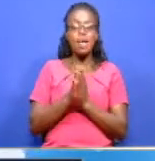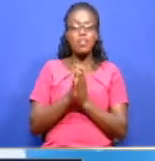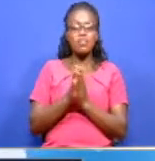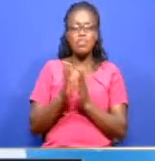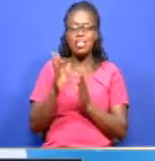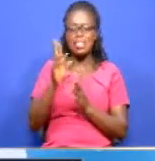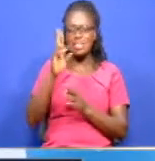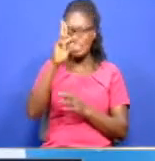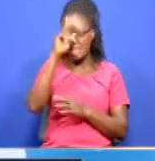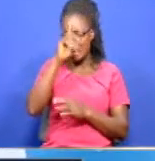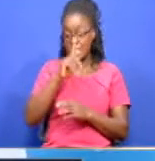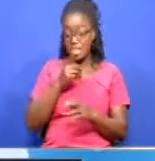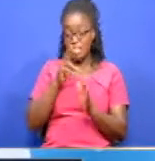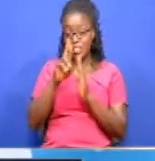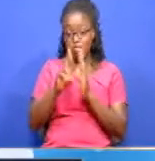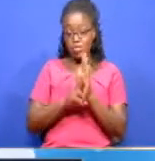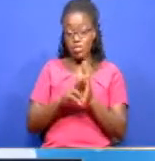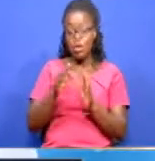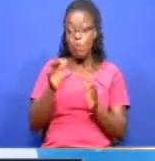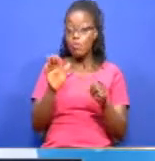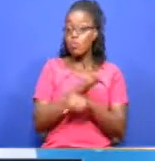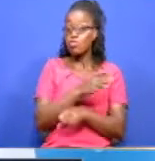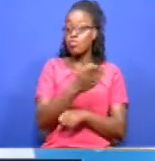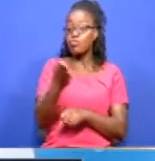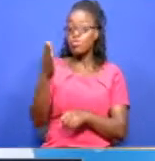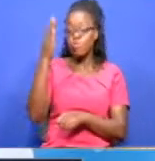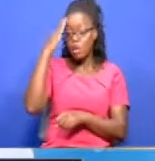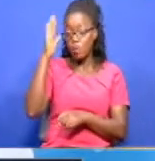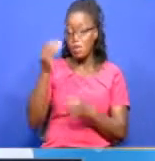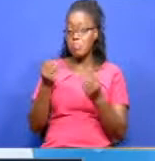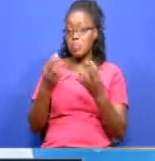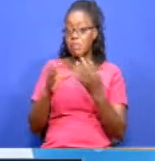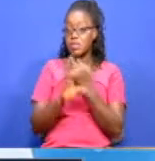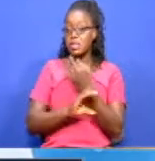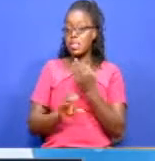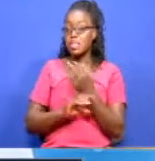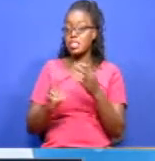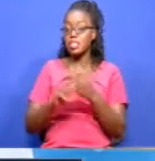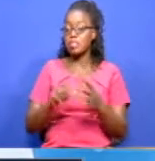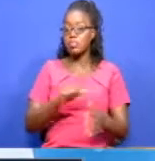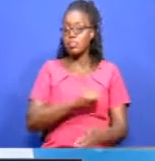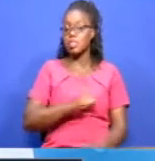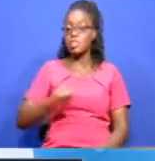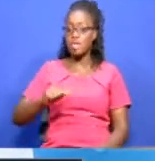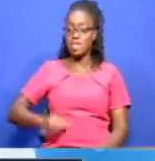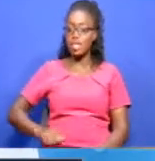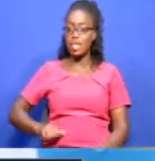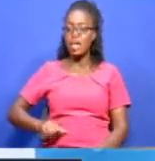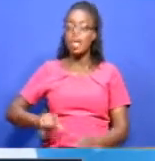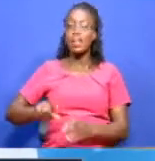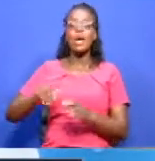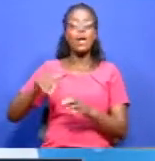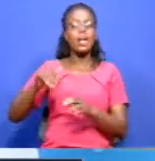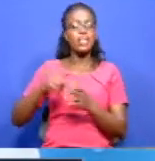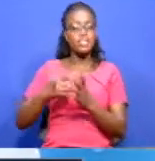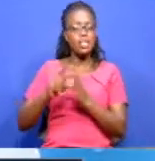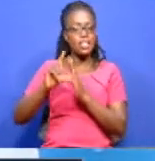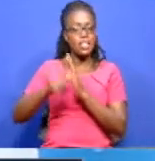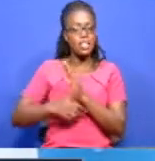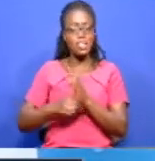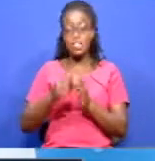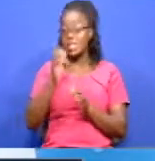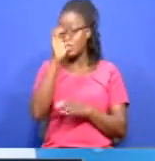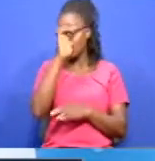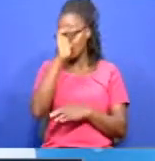that in many of the countries, especially starting with China in the beginning and later on in the European countries,